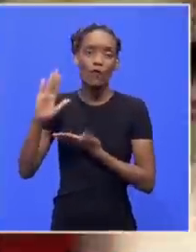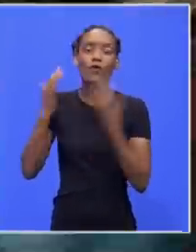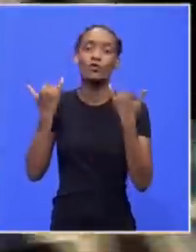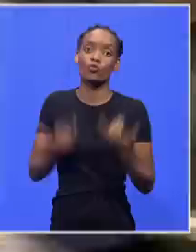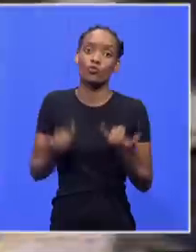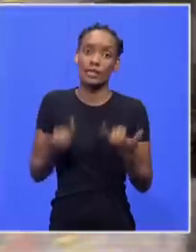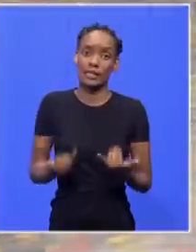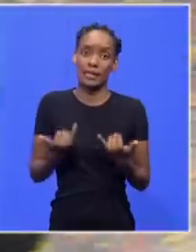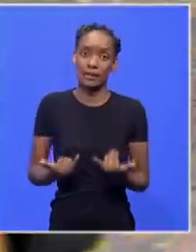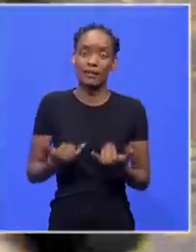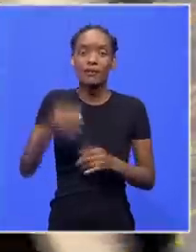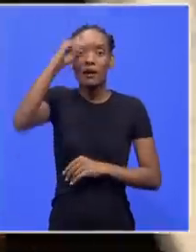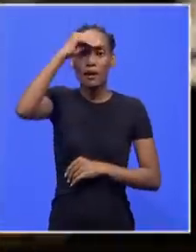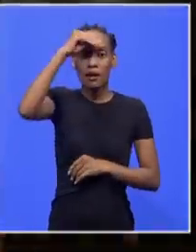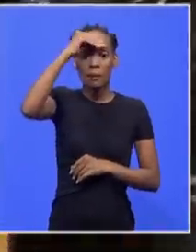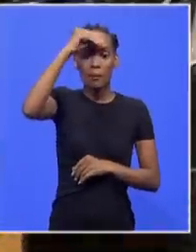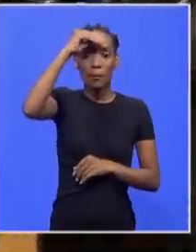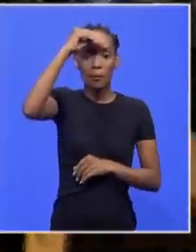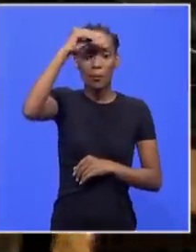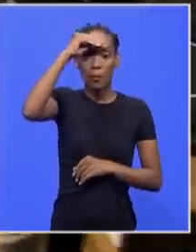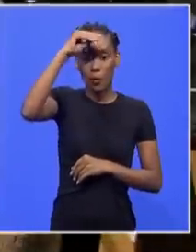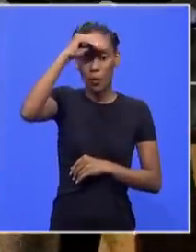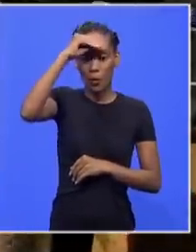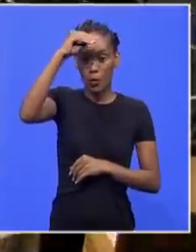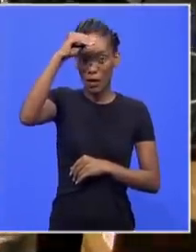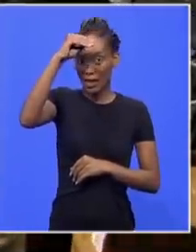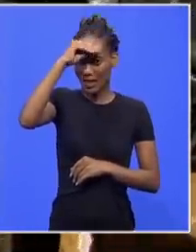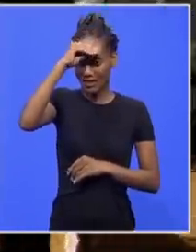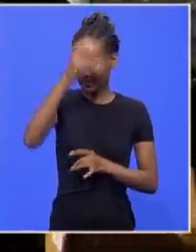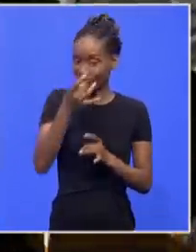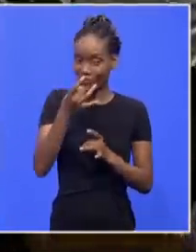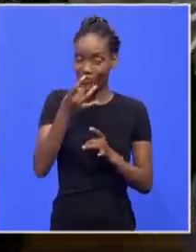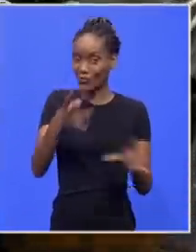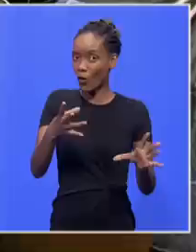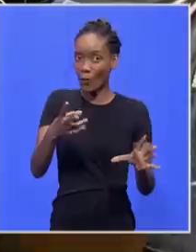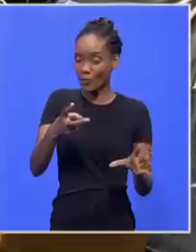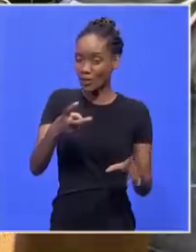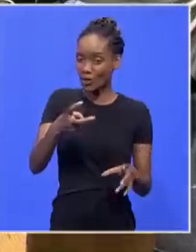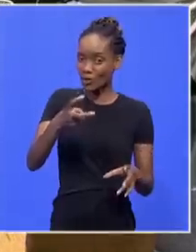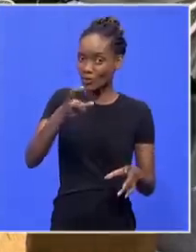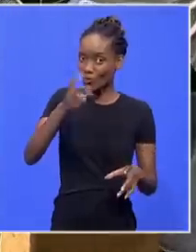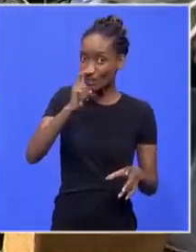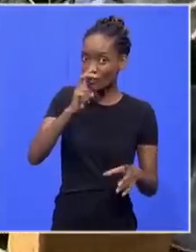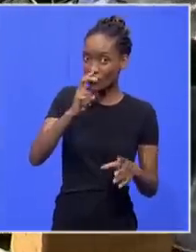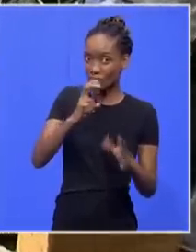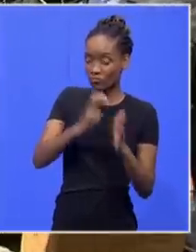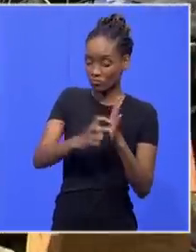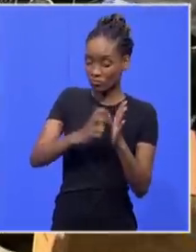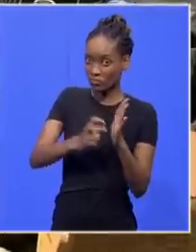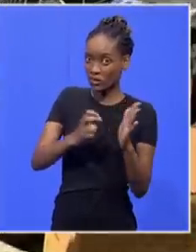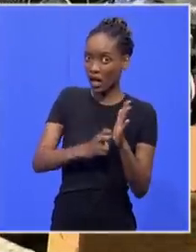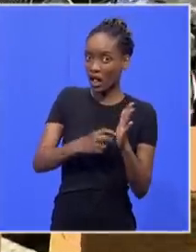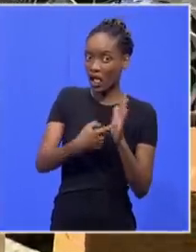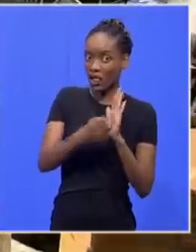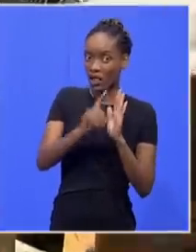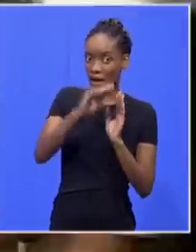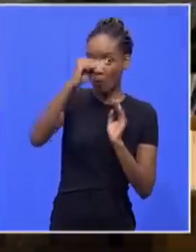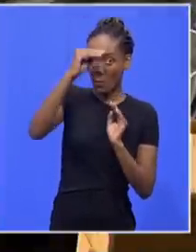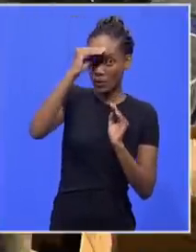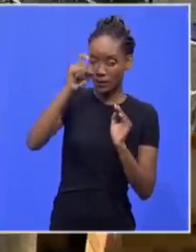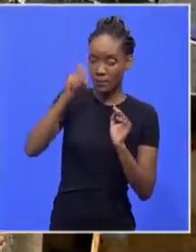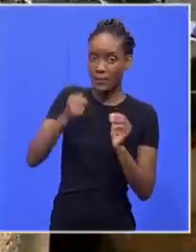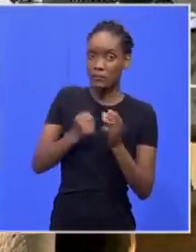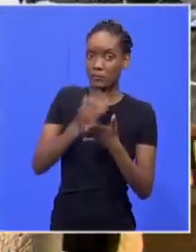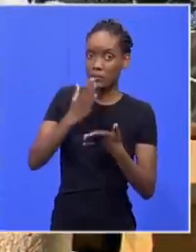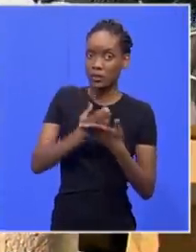And police are, of course, given strict instructions to make sure that this court order is